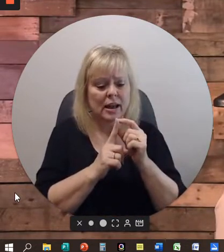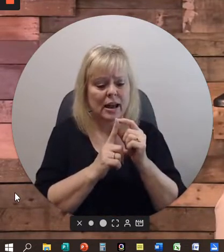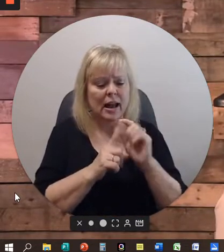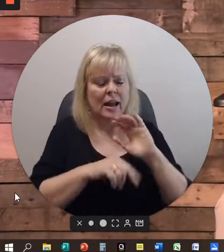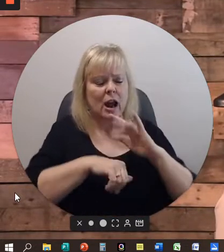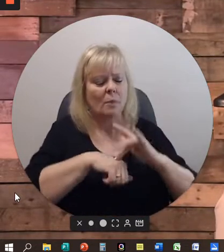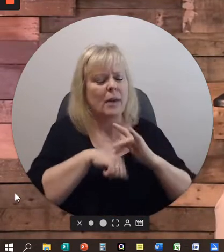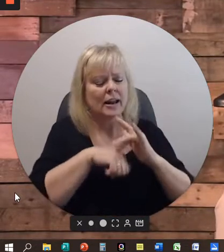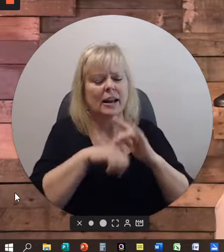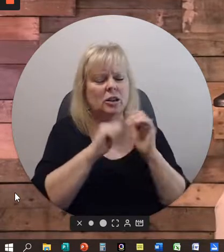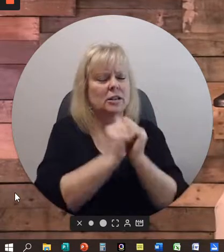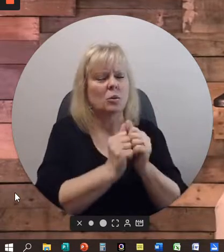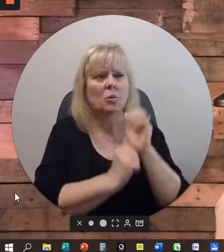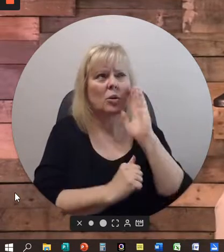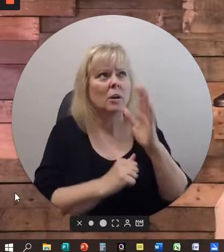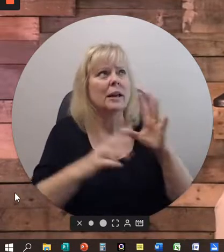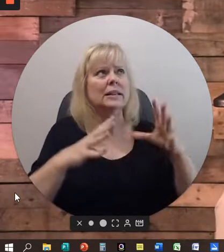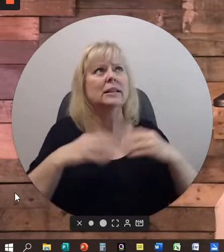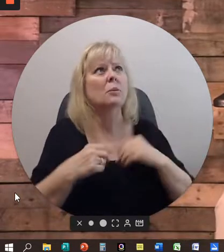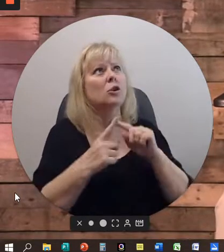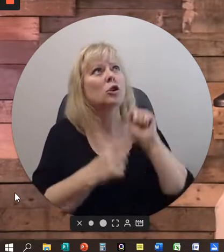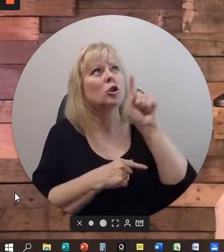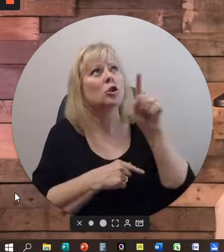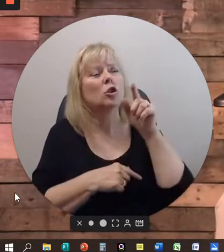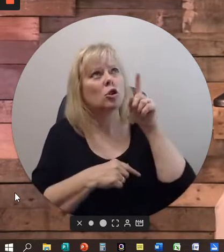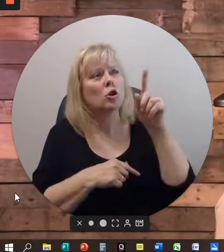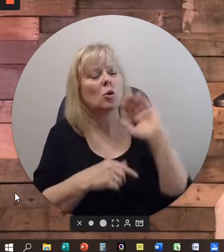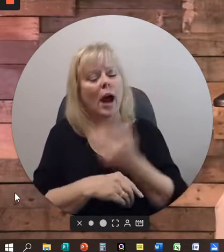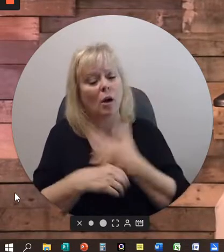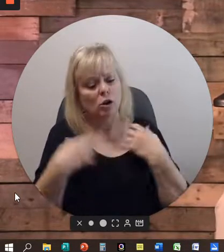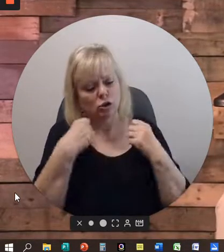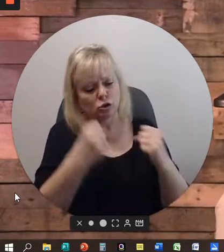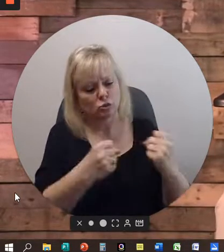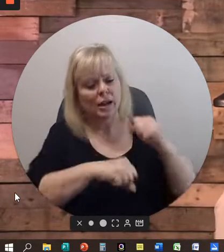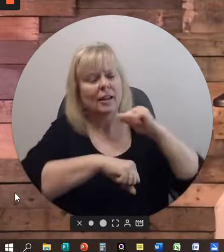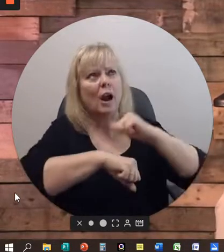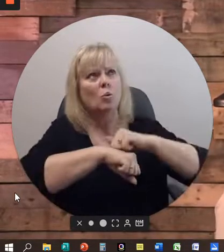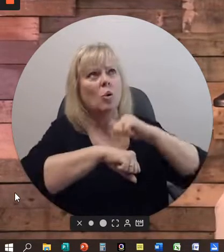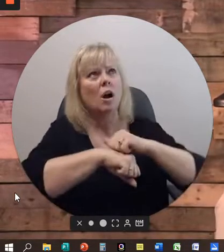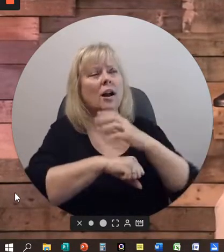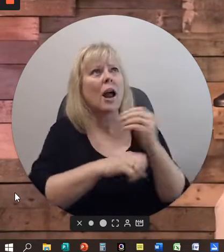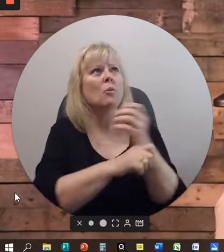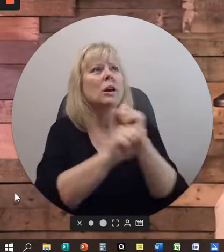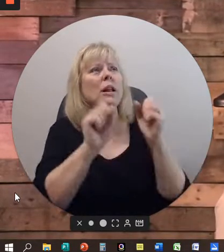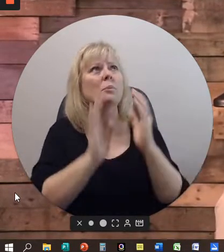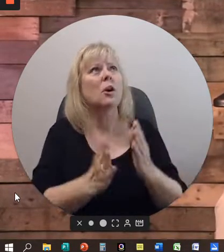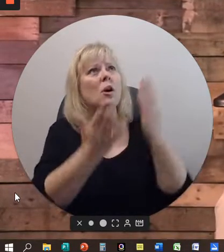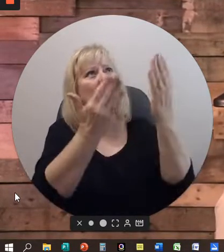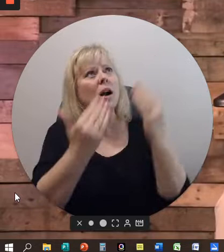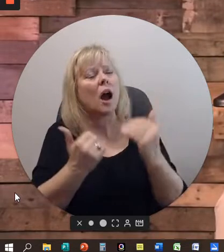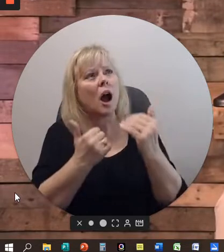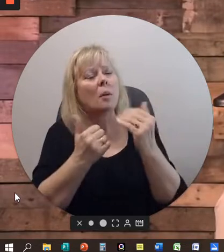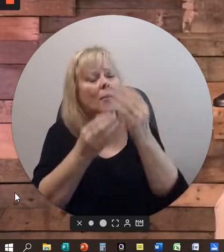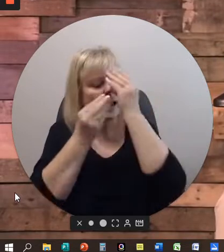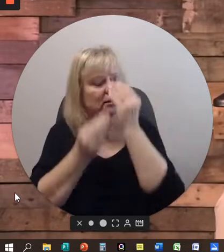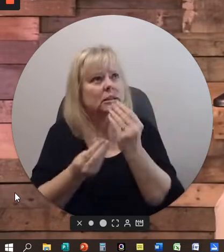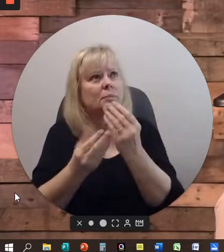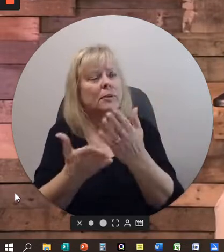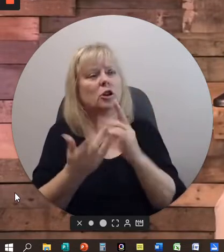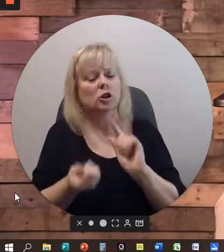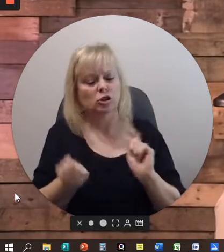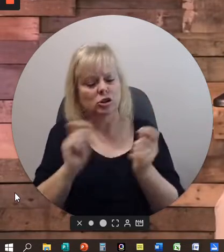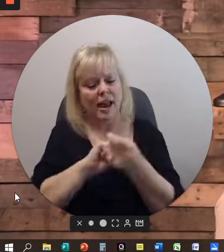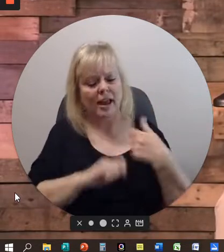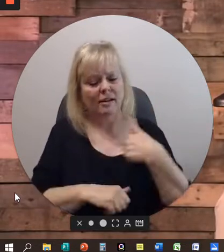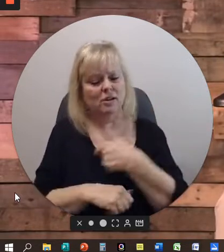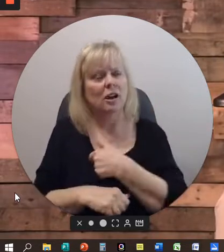you are our strength, our rock, and our redeemer. Come and speak in ways that transform and make us new. It's in your